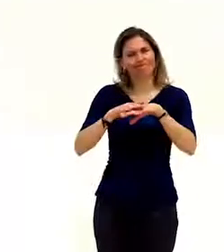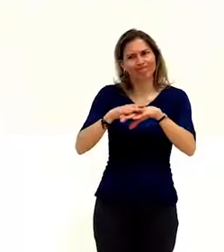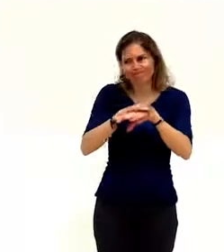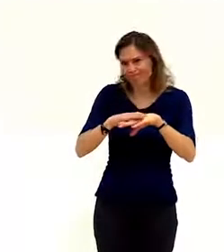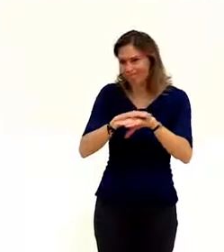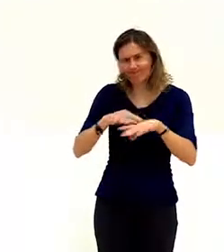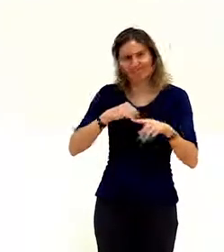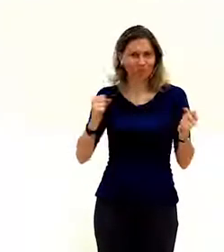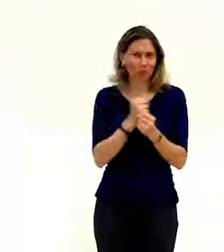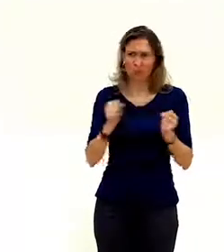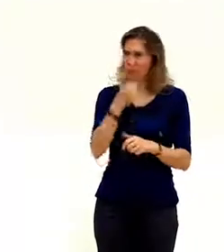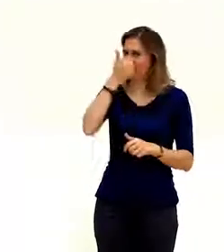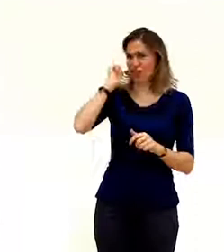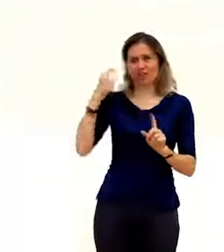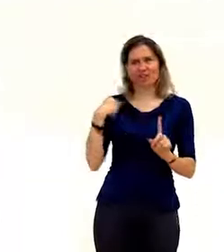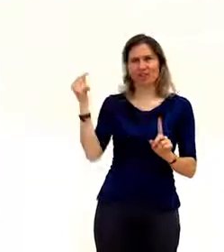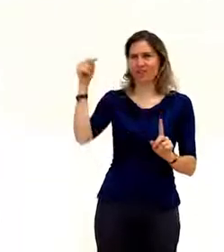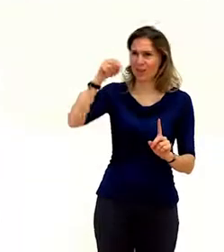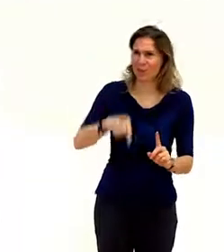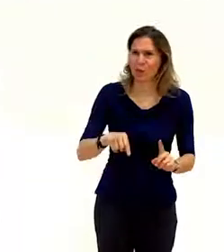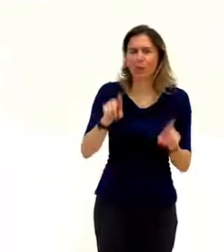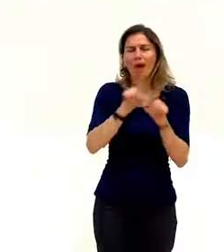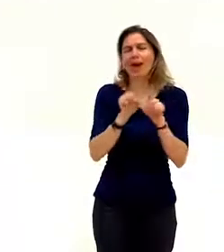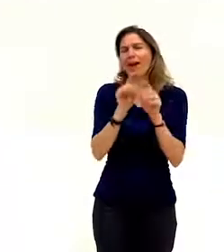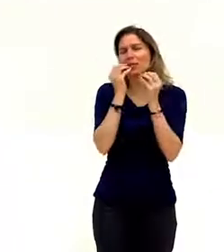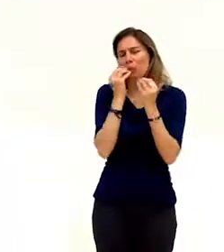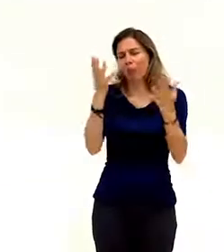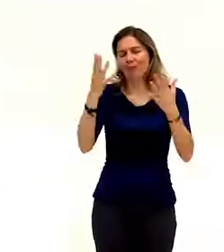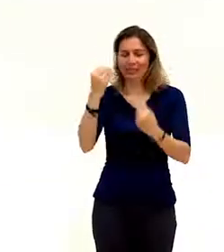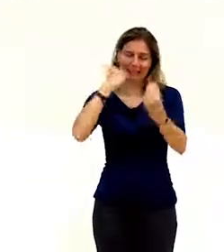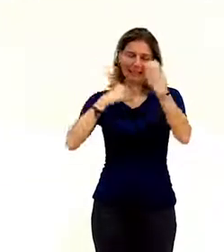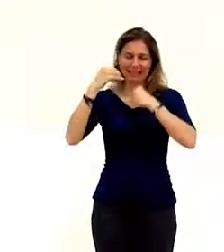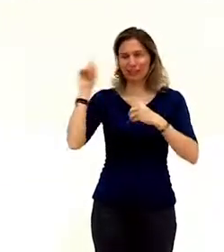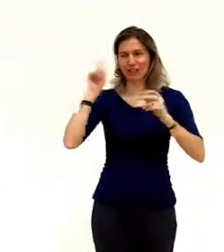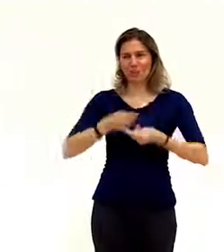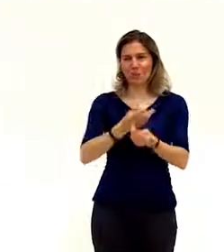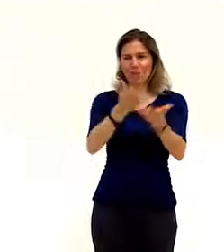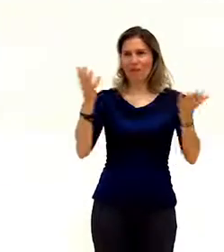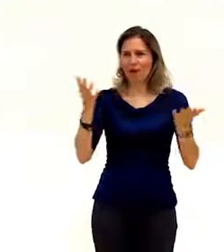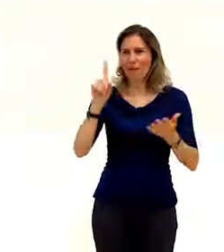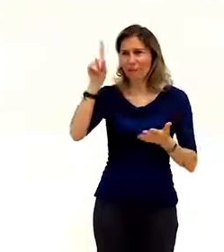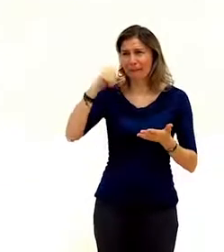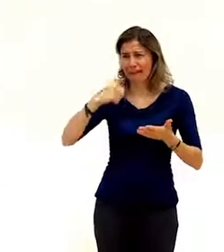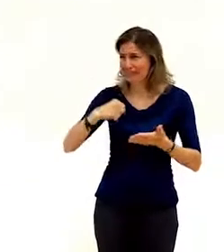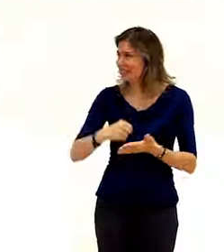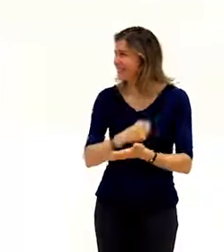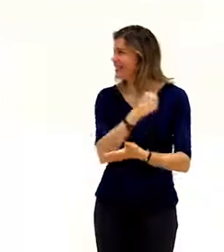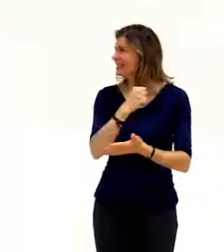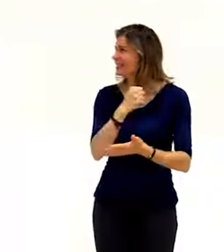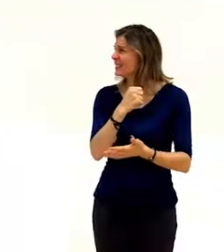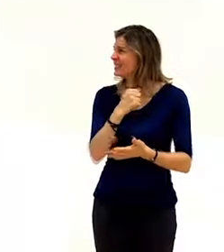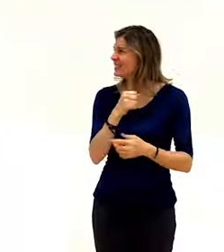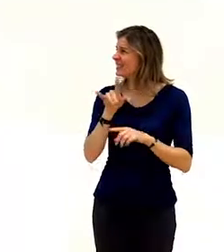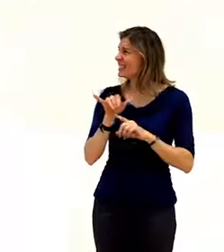you yesterday at the wonderful dinner that ERA provided, but I'm suffering from the inevitable